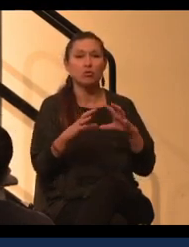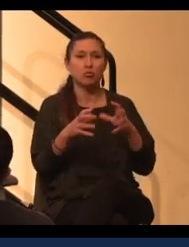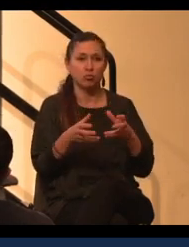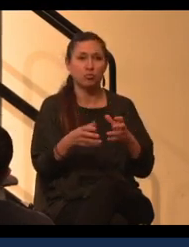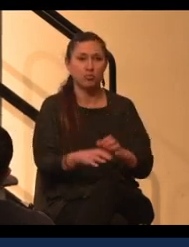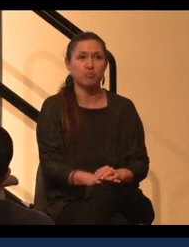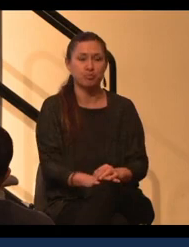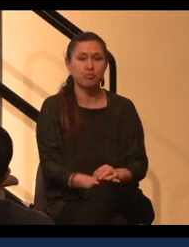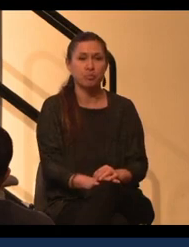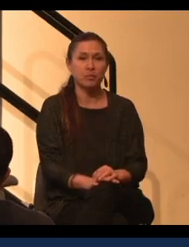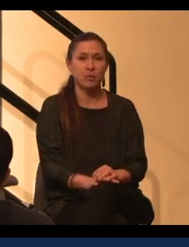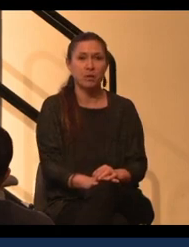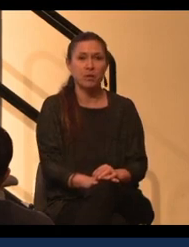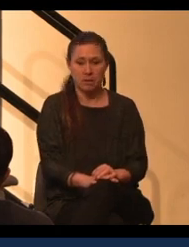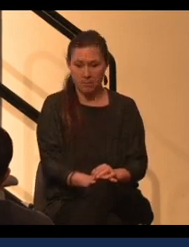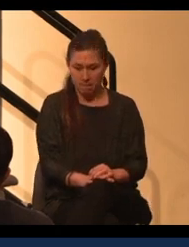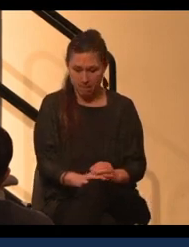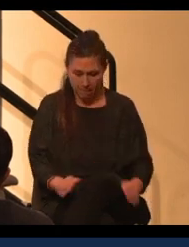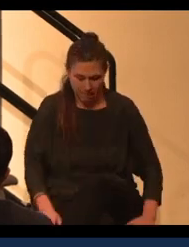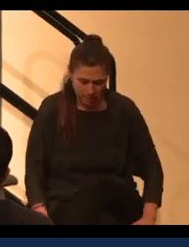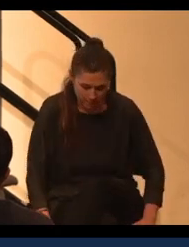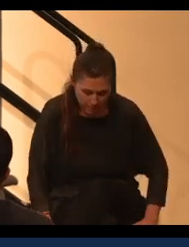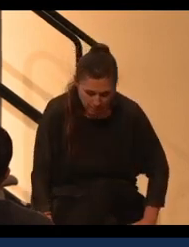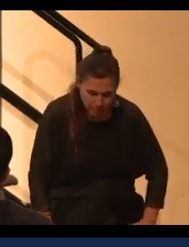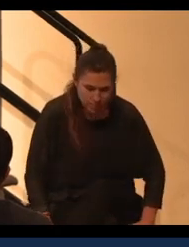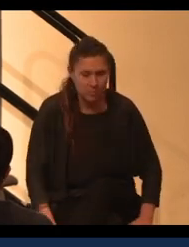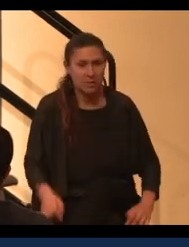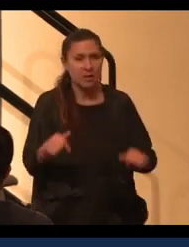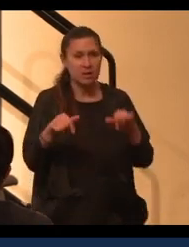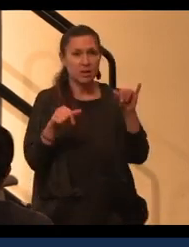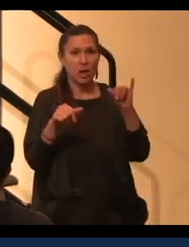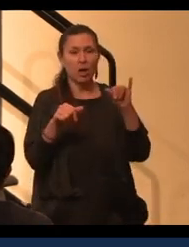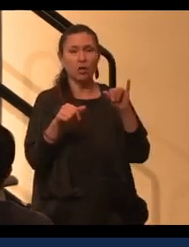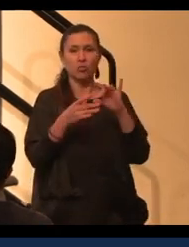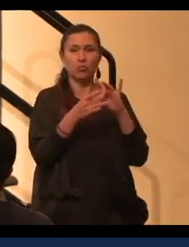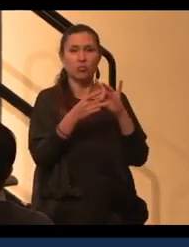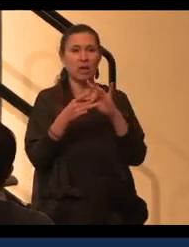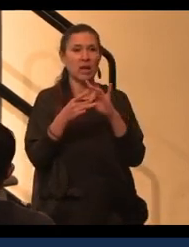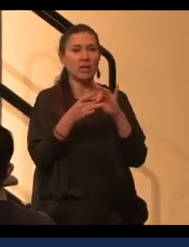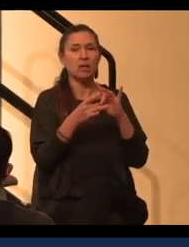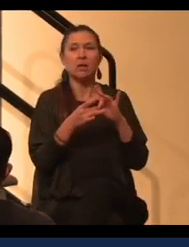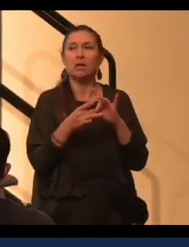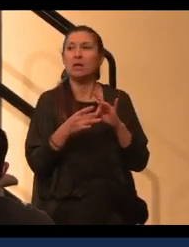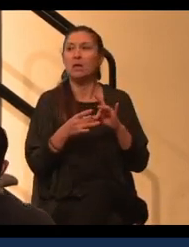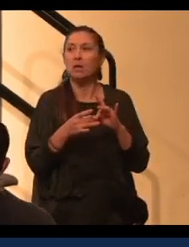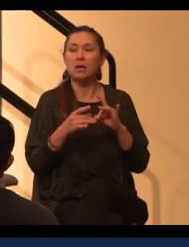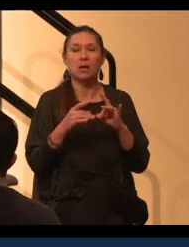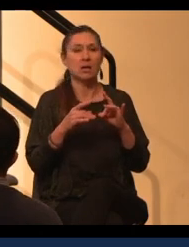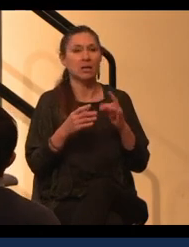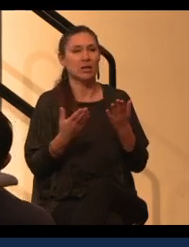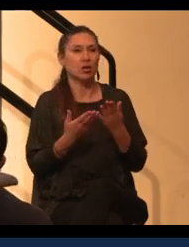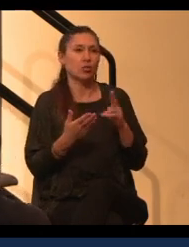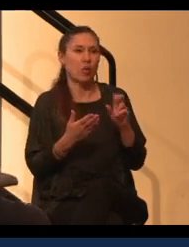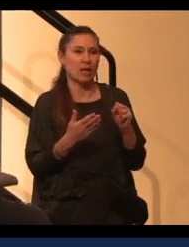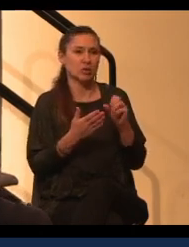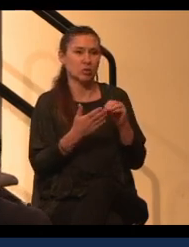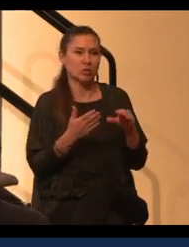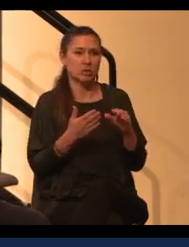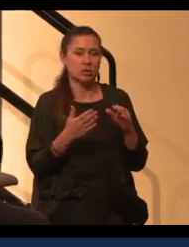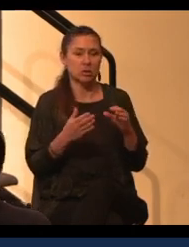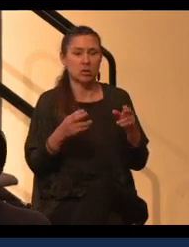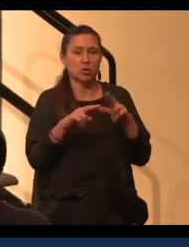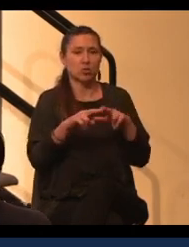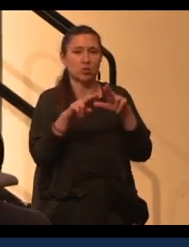population. And this is also goes hand in hand with our decline in domestic students. So there's been increasing concerns